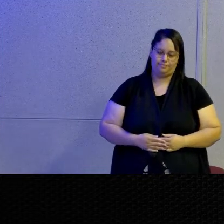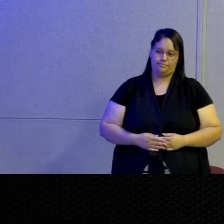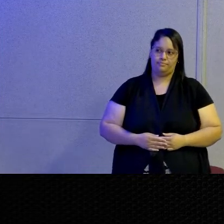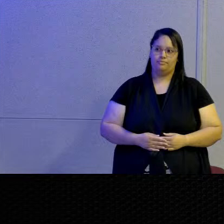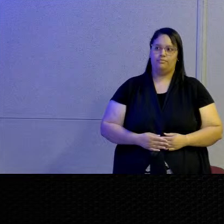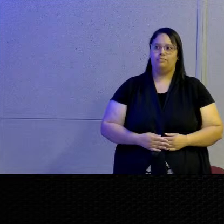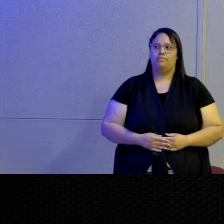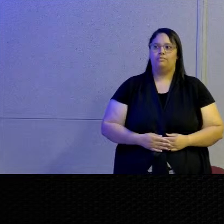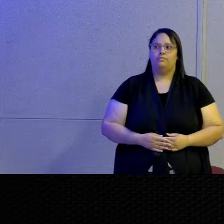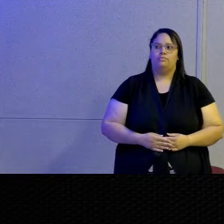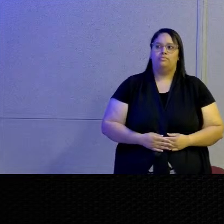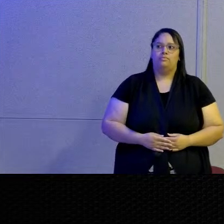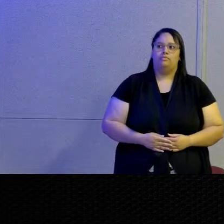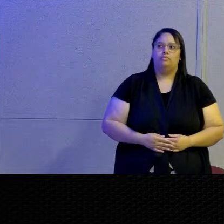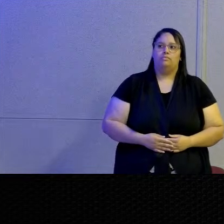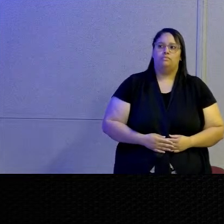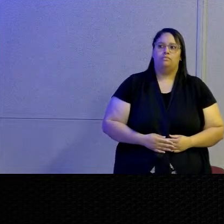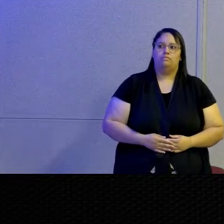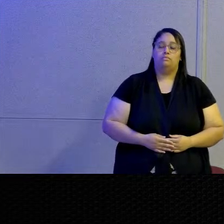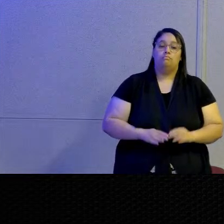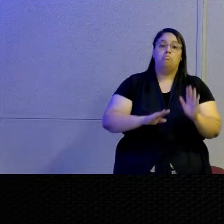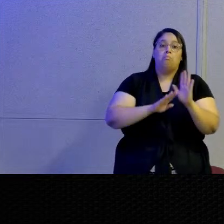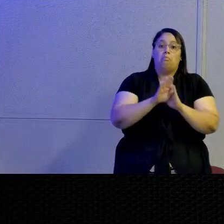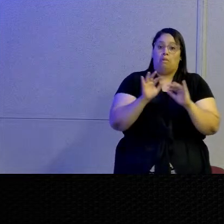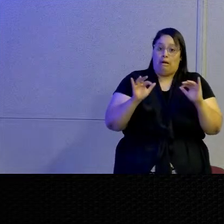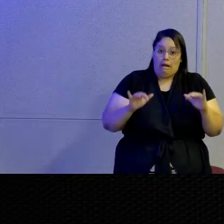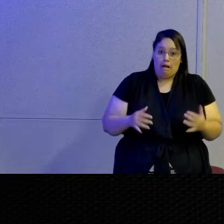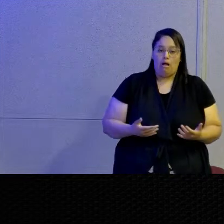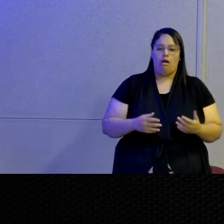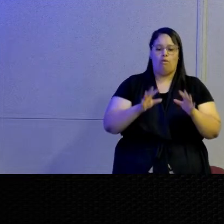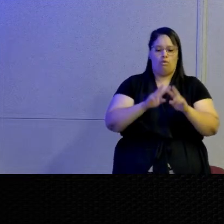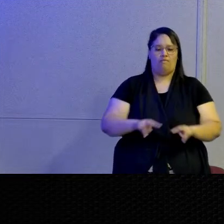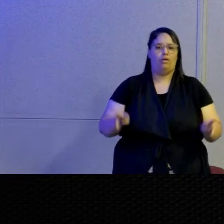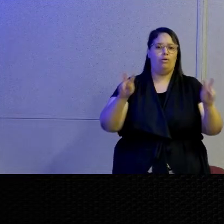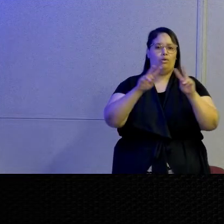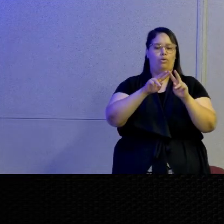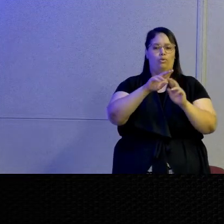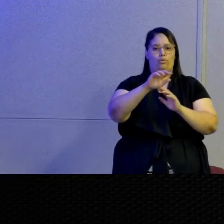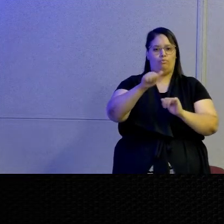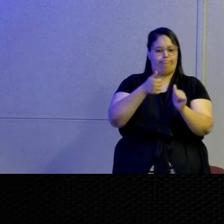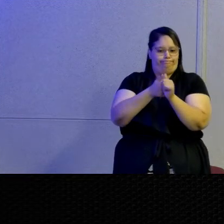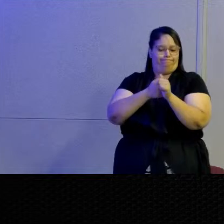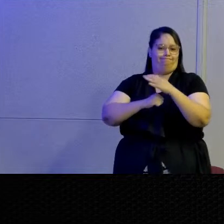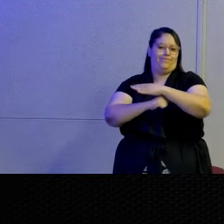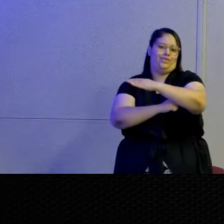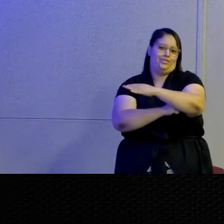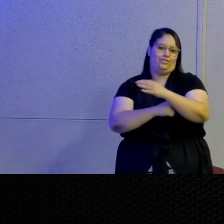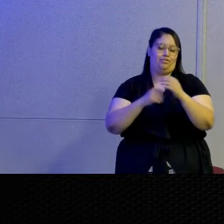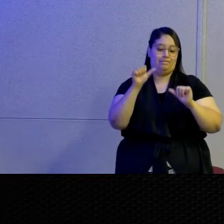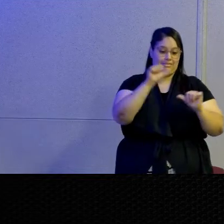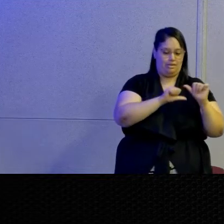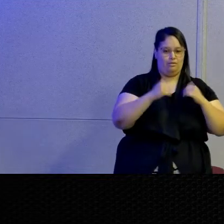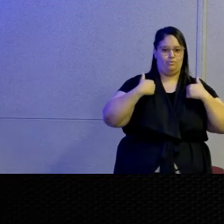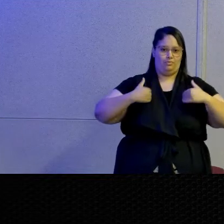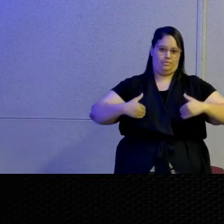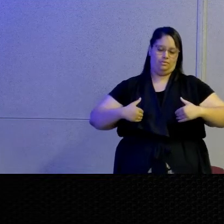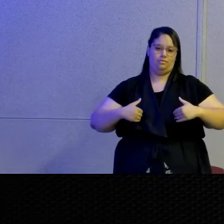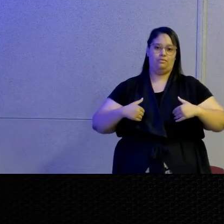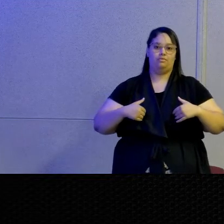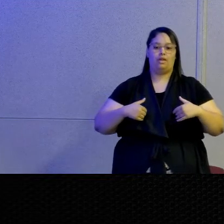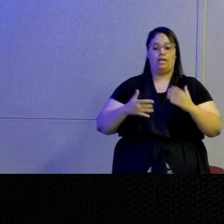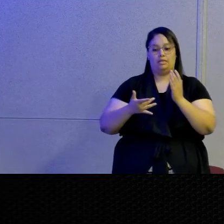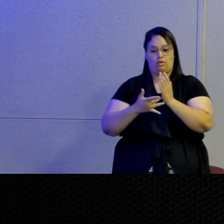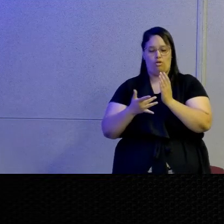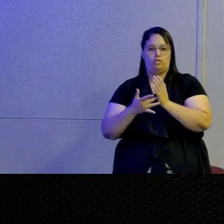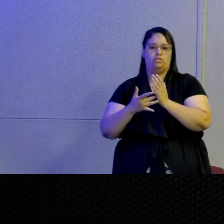And we make progress on the back of the Enlightenment values of reason, science, and humanism, with technology